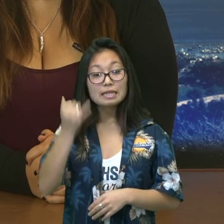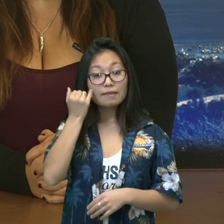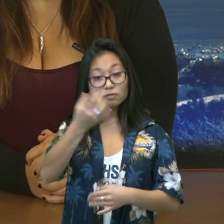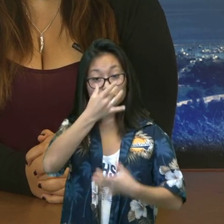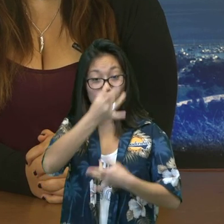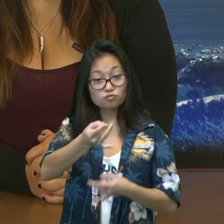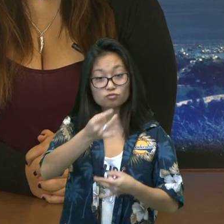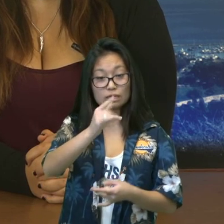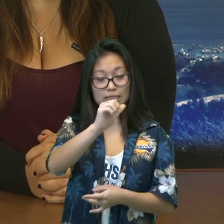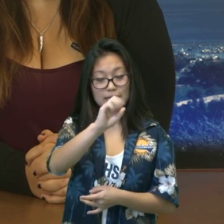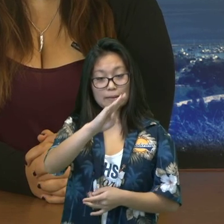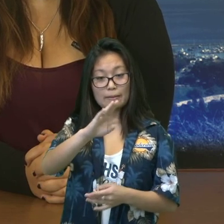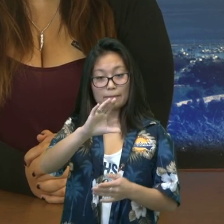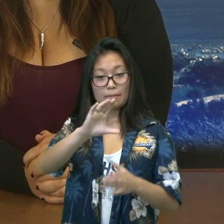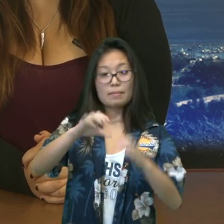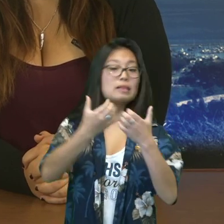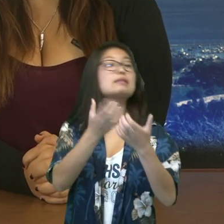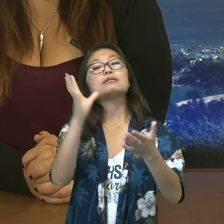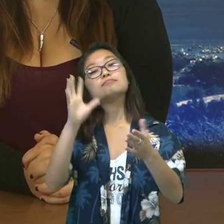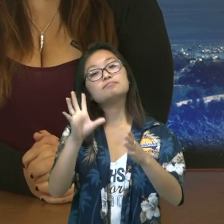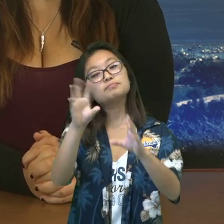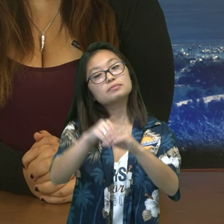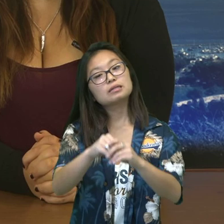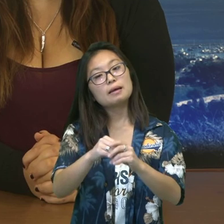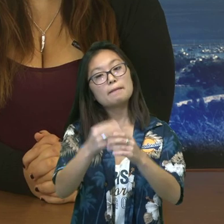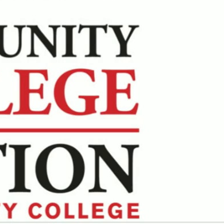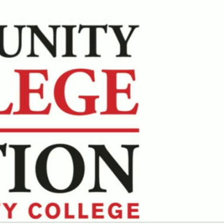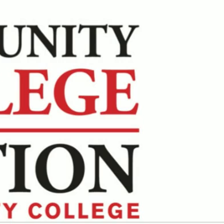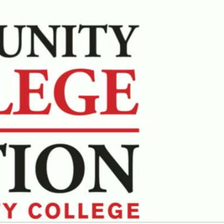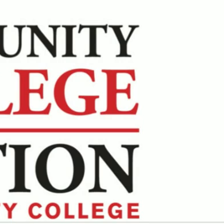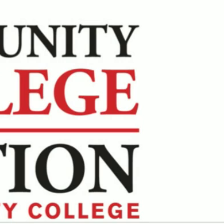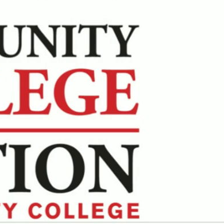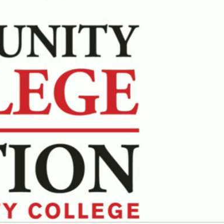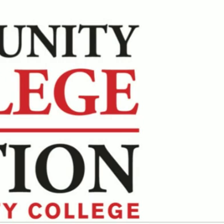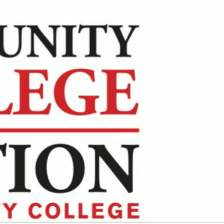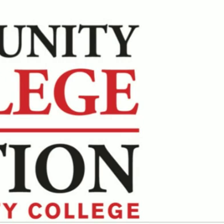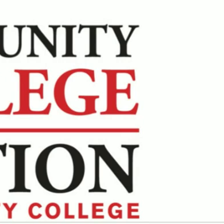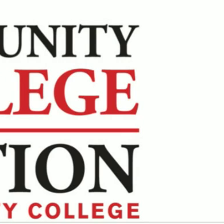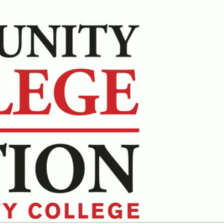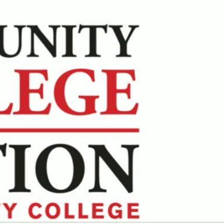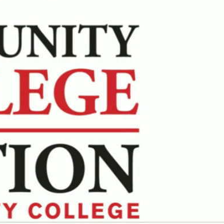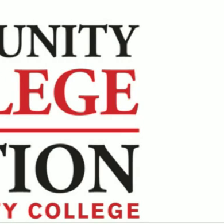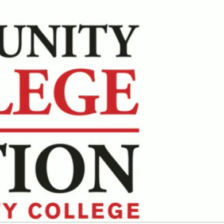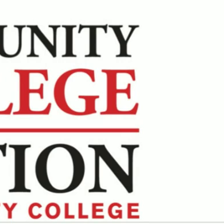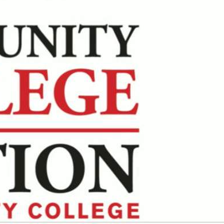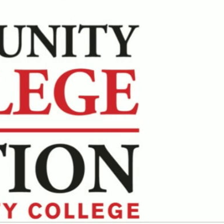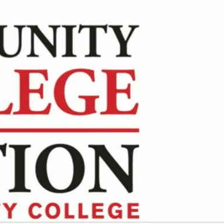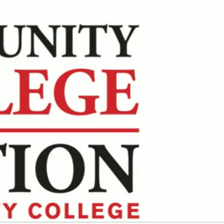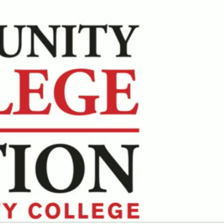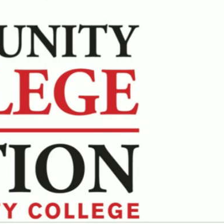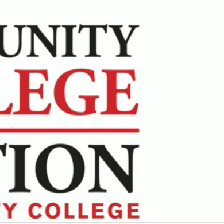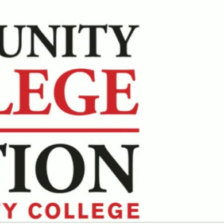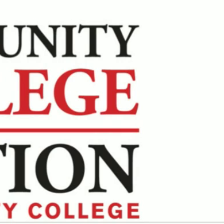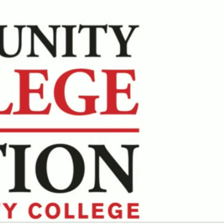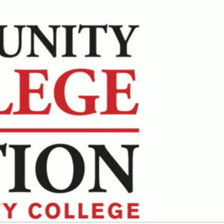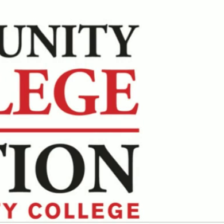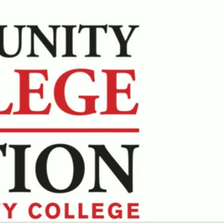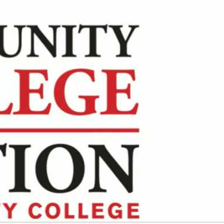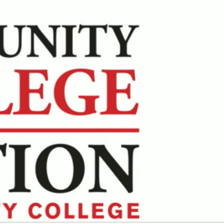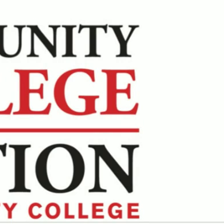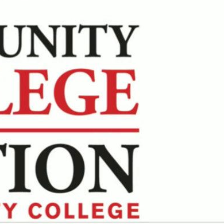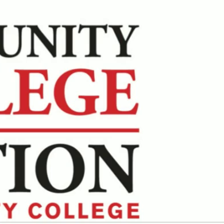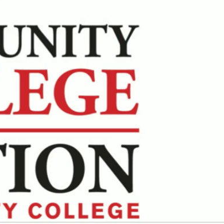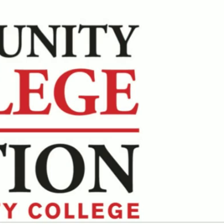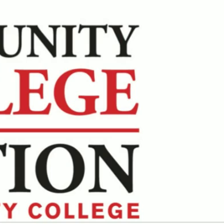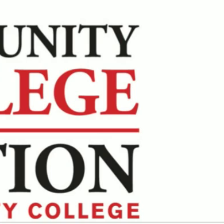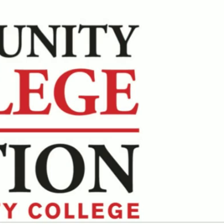in taking a Santa Barbara City College dual enrollment math or economics course taught by one of our teachers here on campus, you must take the SBCC math assessment